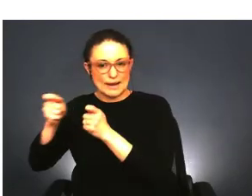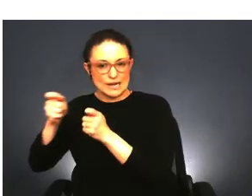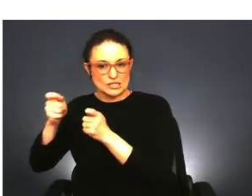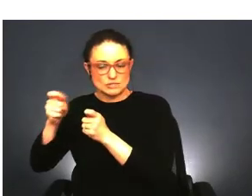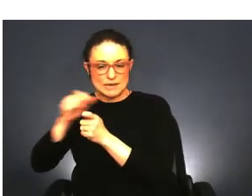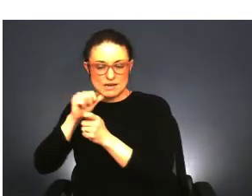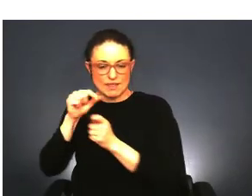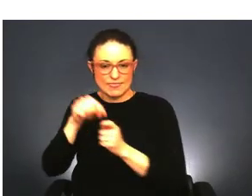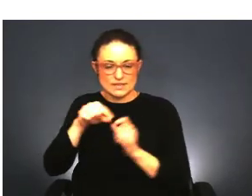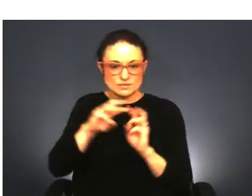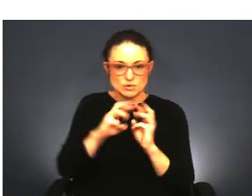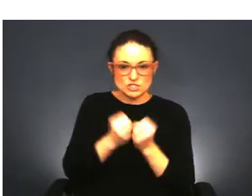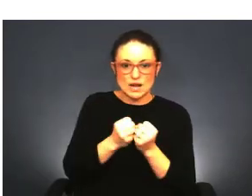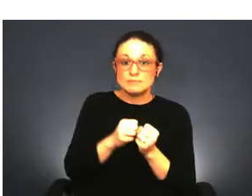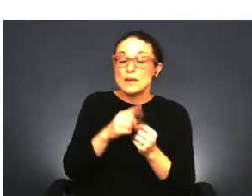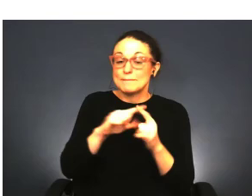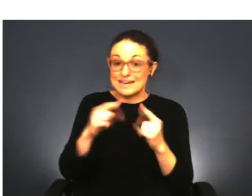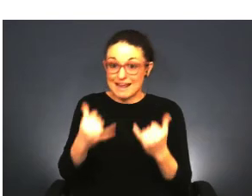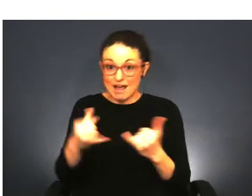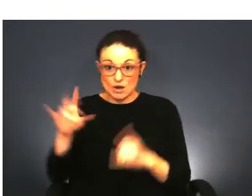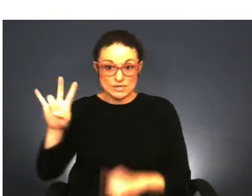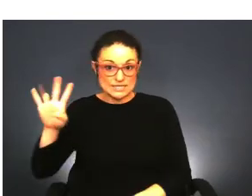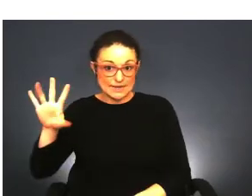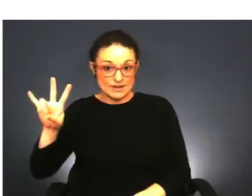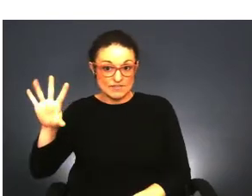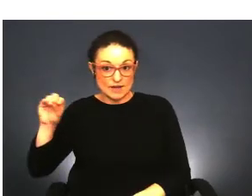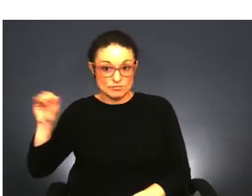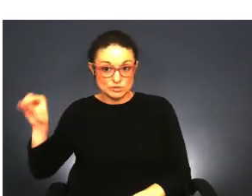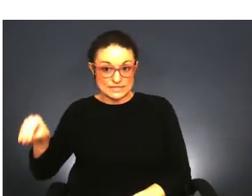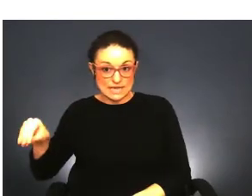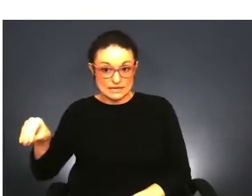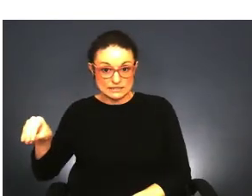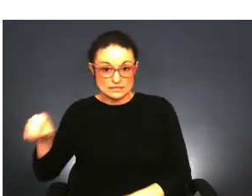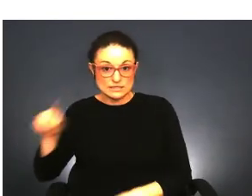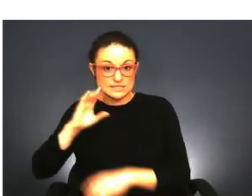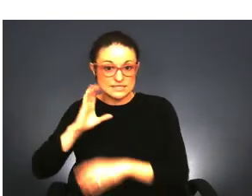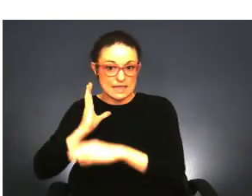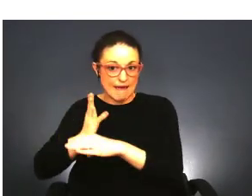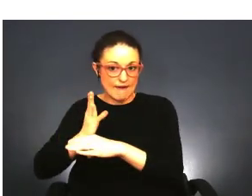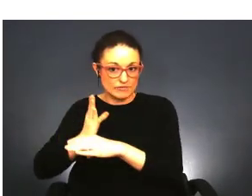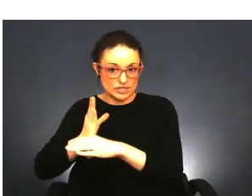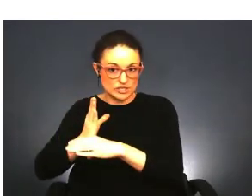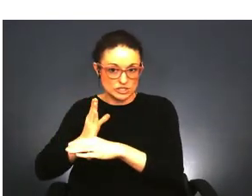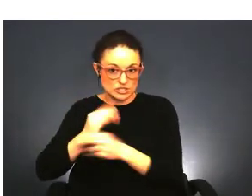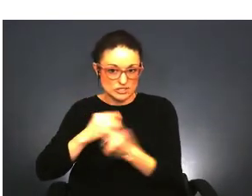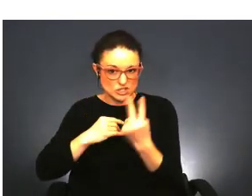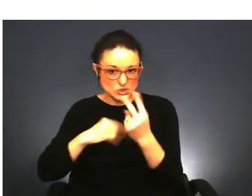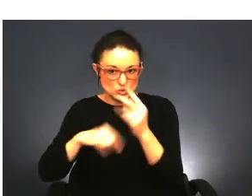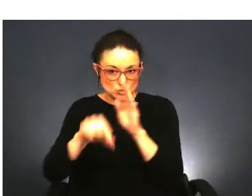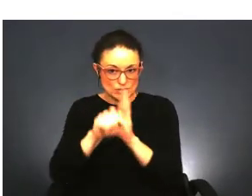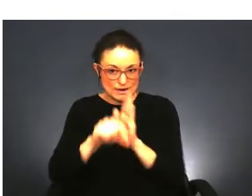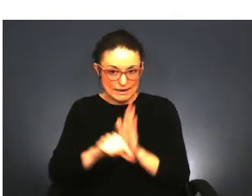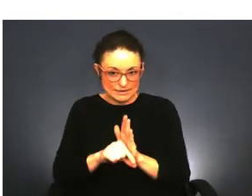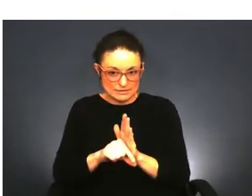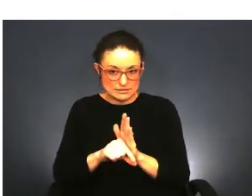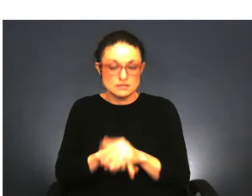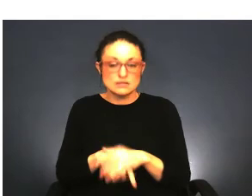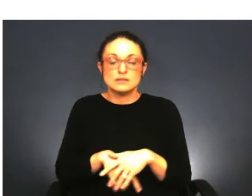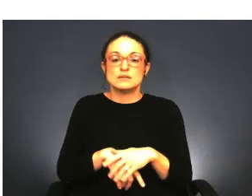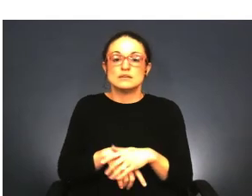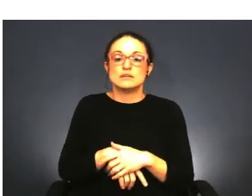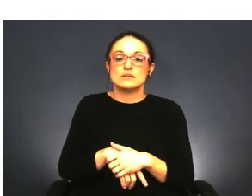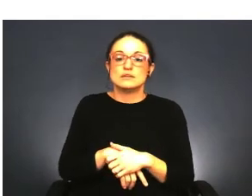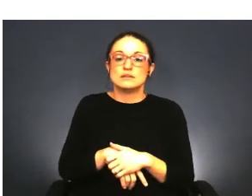he's getting a 75%. That's the average of those two grades. So it's always the average, the total is based